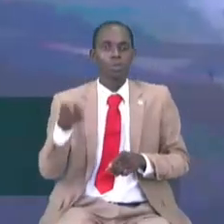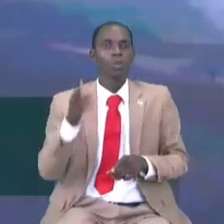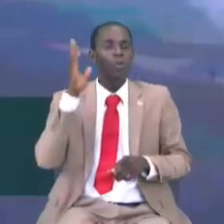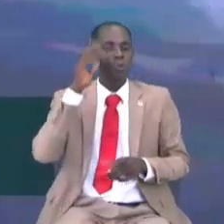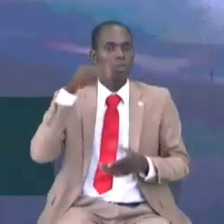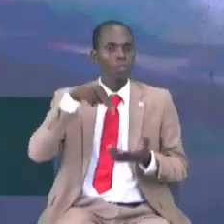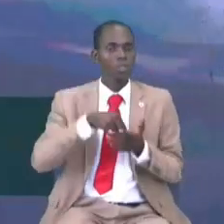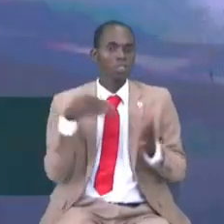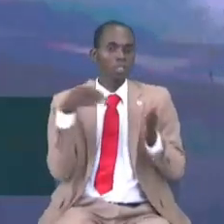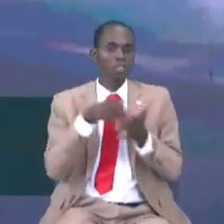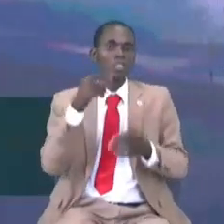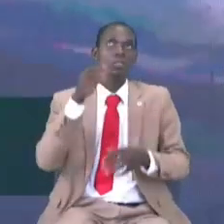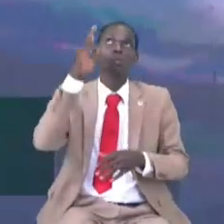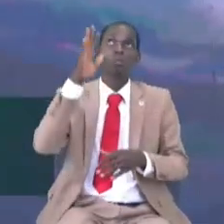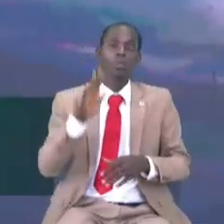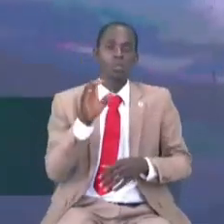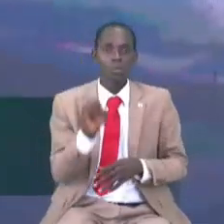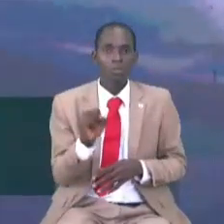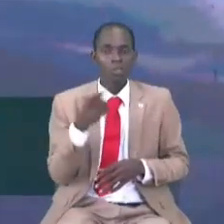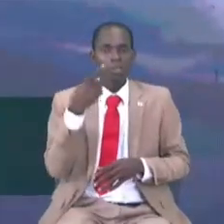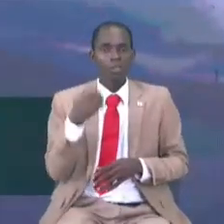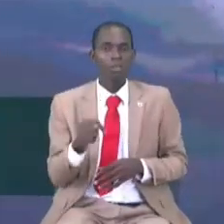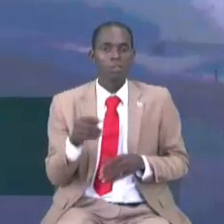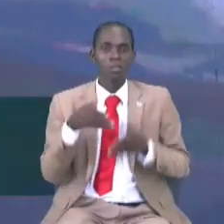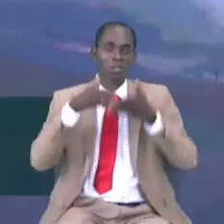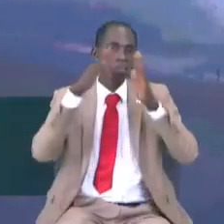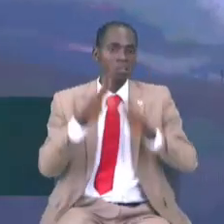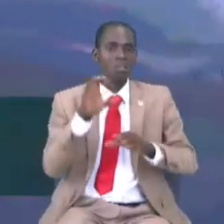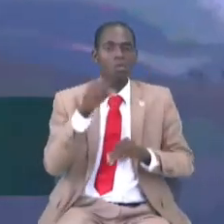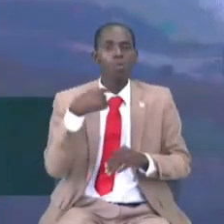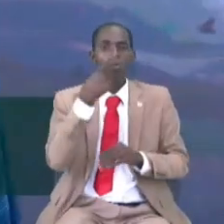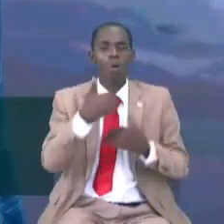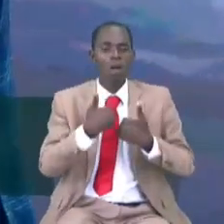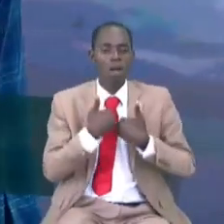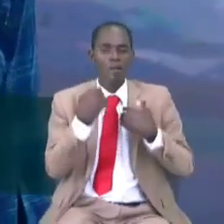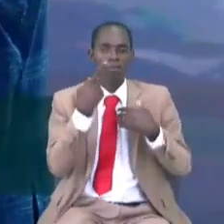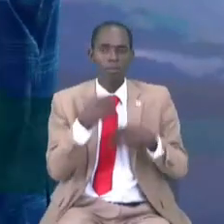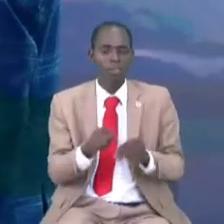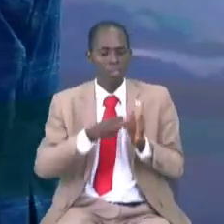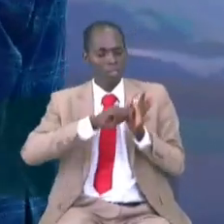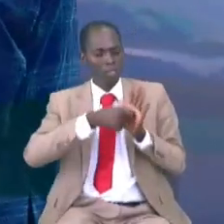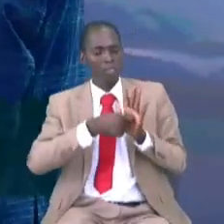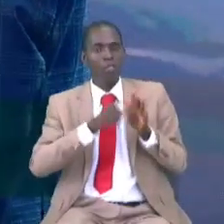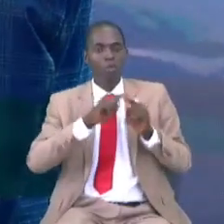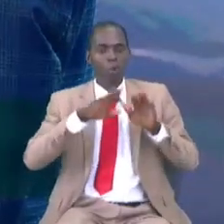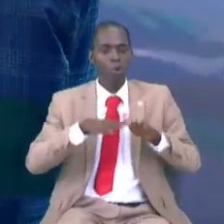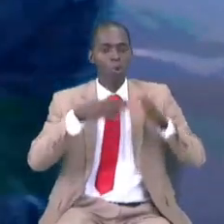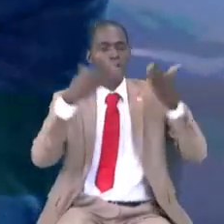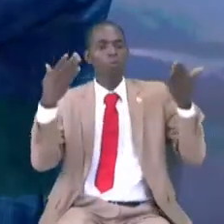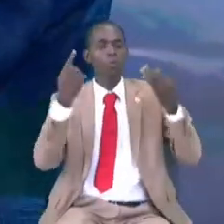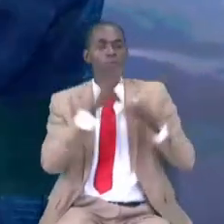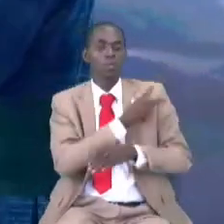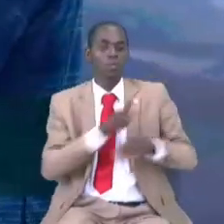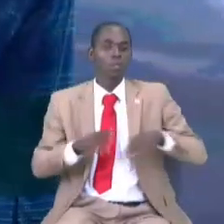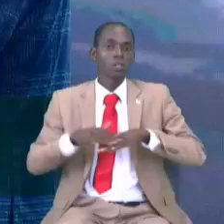have the key to open the kingdom, the door of the kingdom, and they hide the key, and they